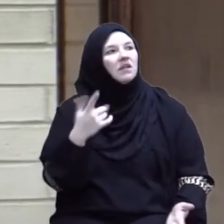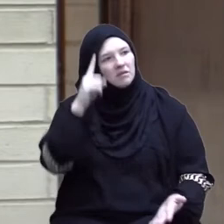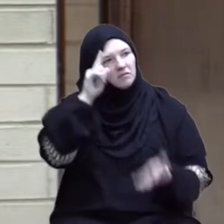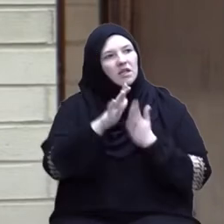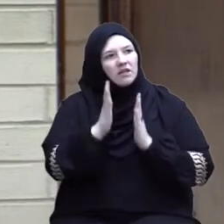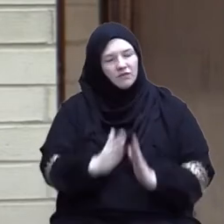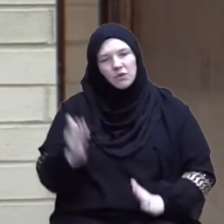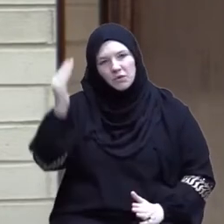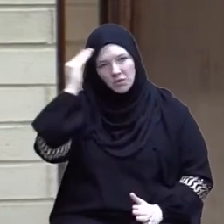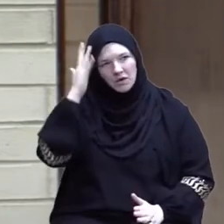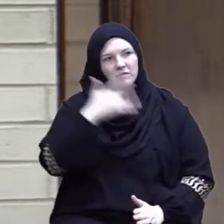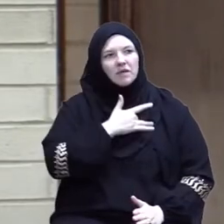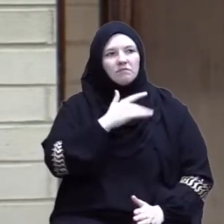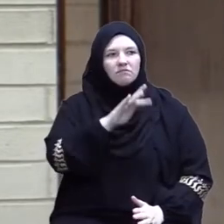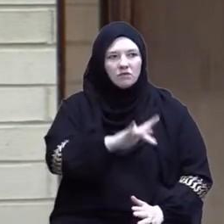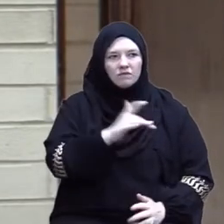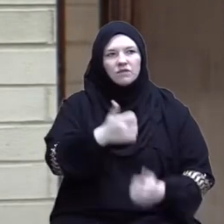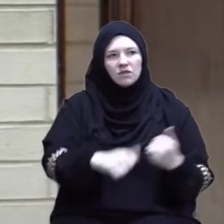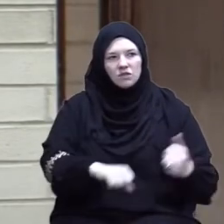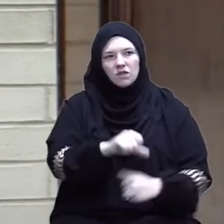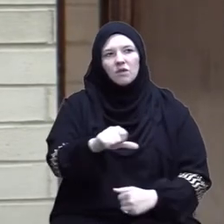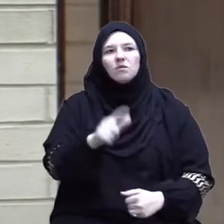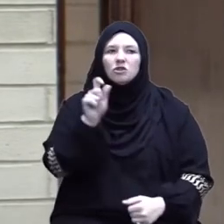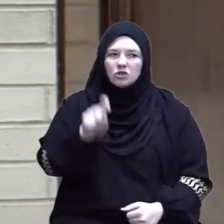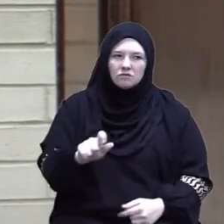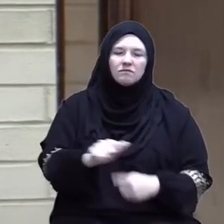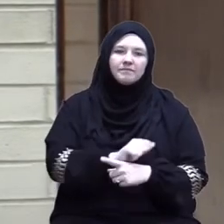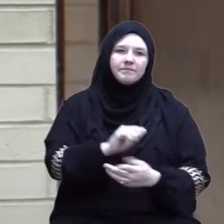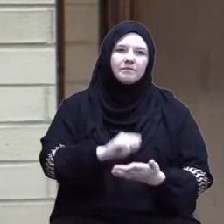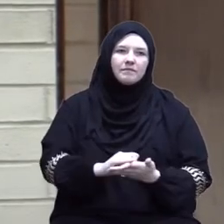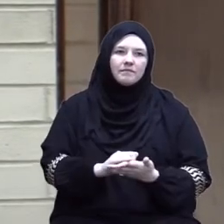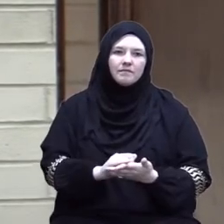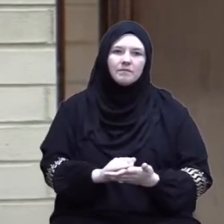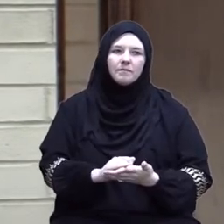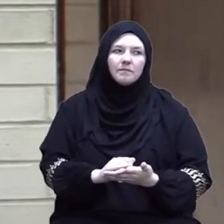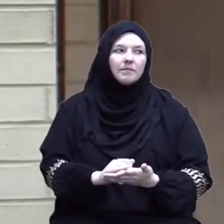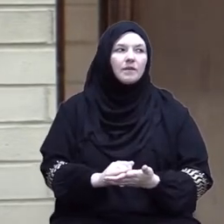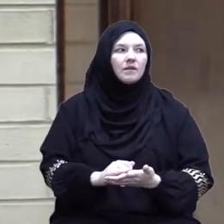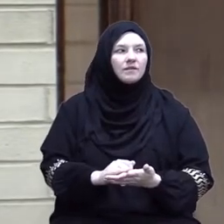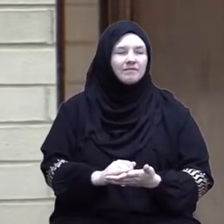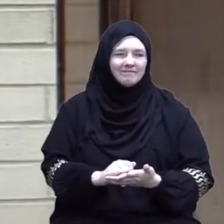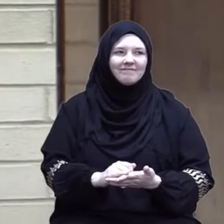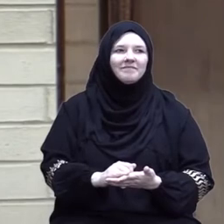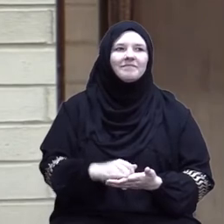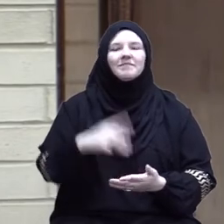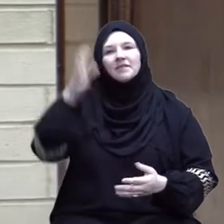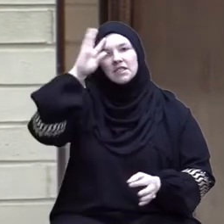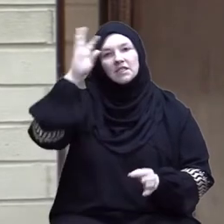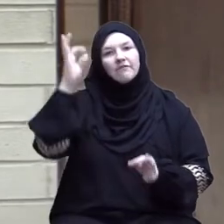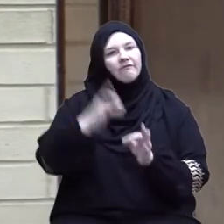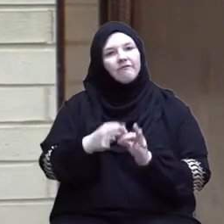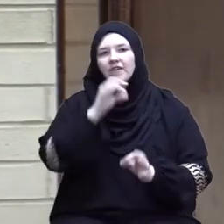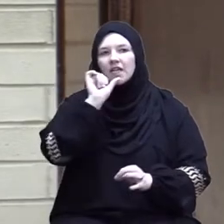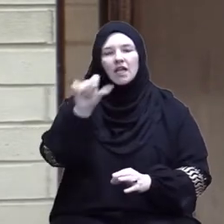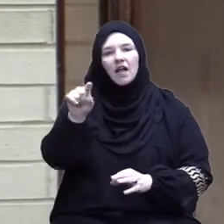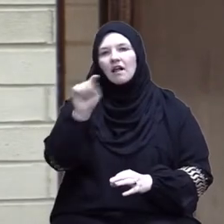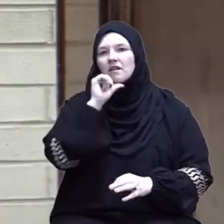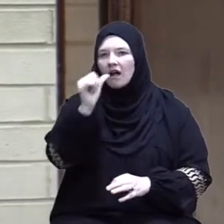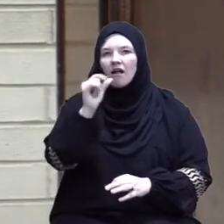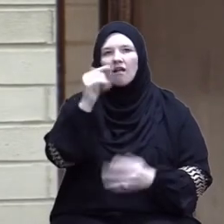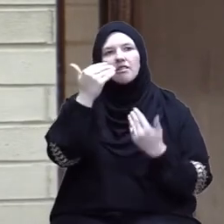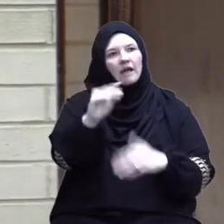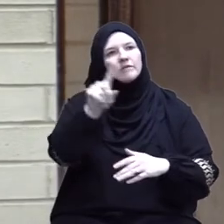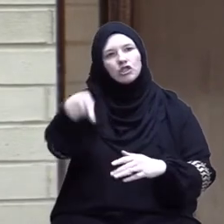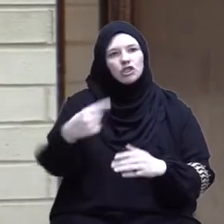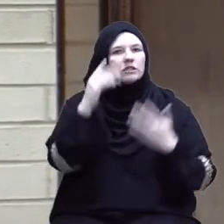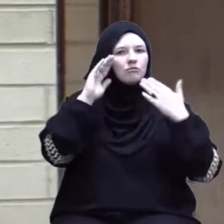be merciful to each other. We should exercise this. So faith is not limited to just making